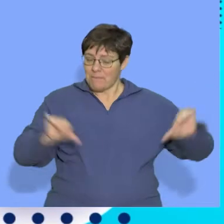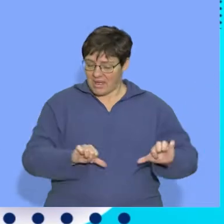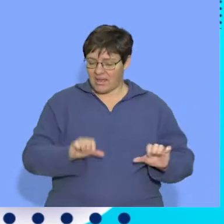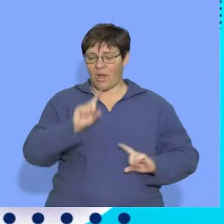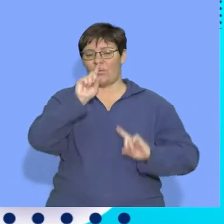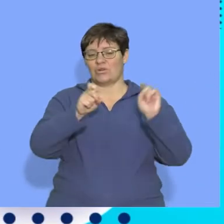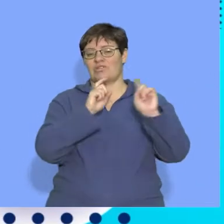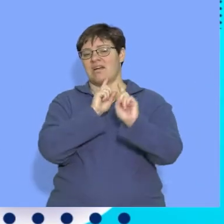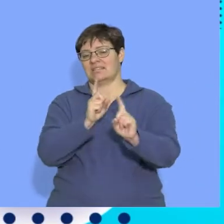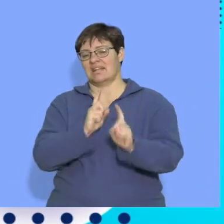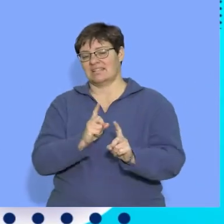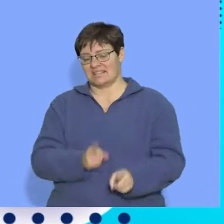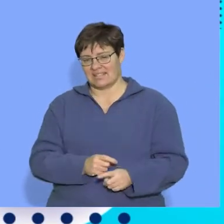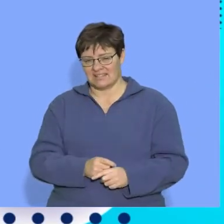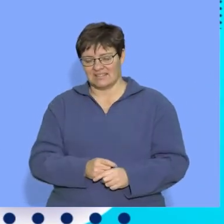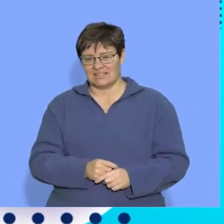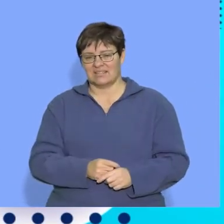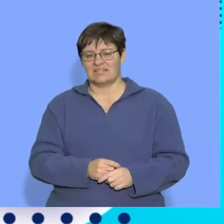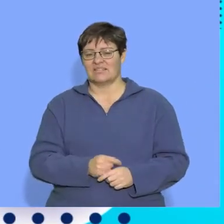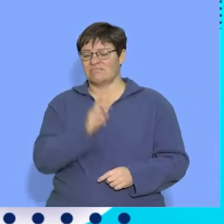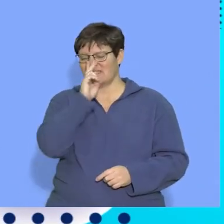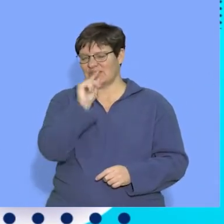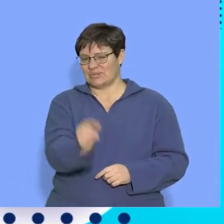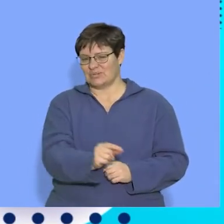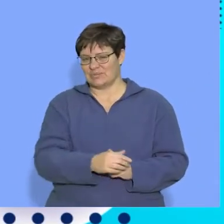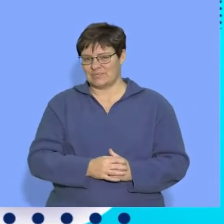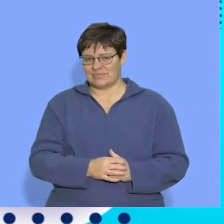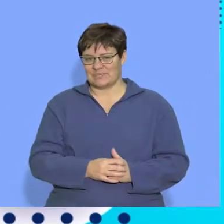this concept. Have a little break, and I'll see you in a bit.